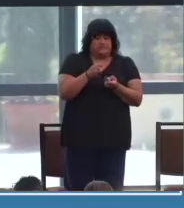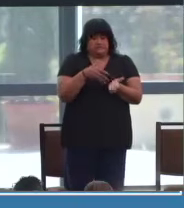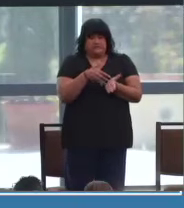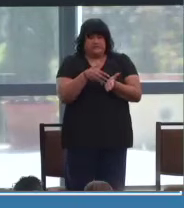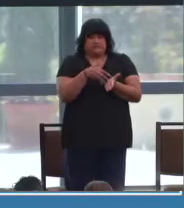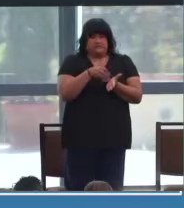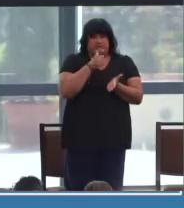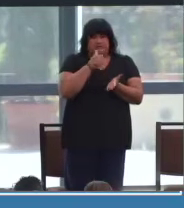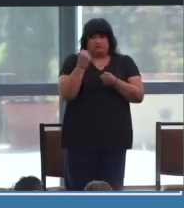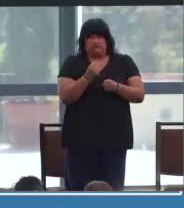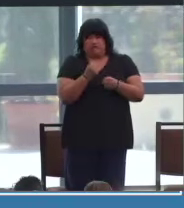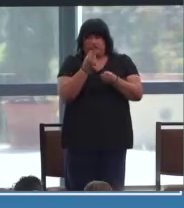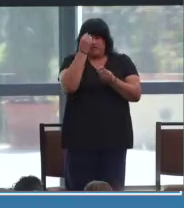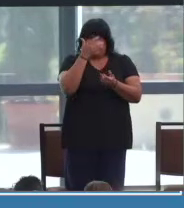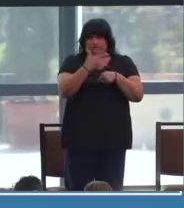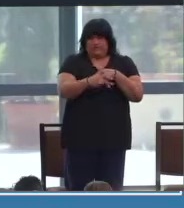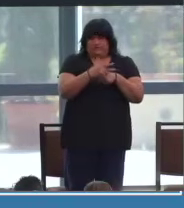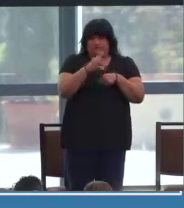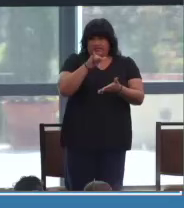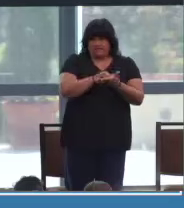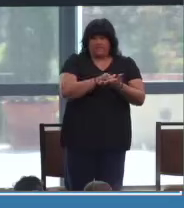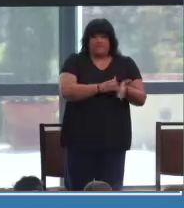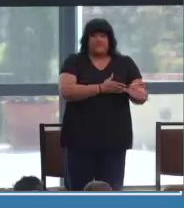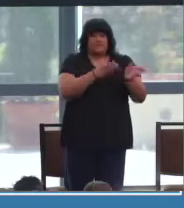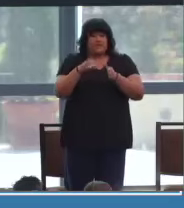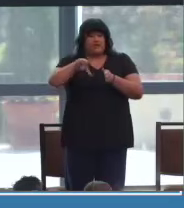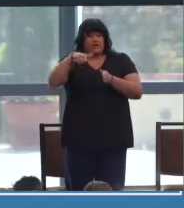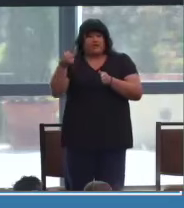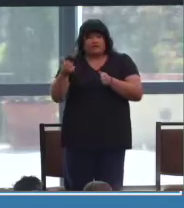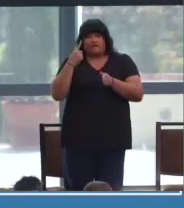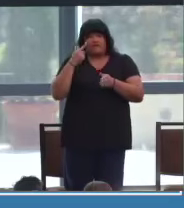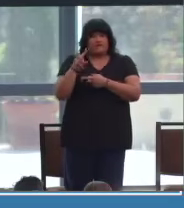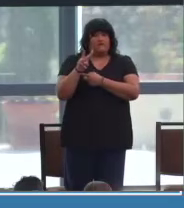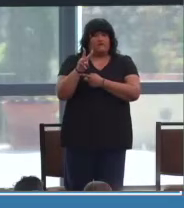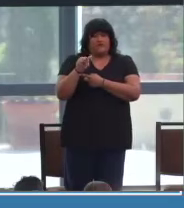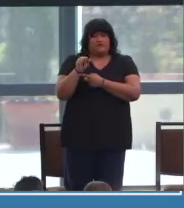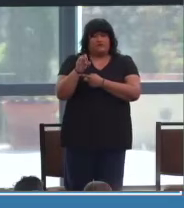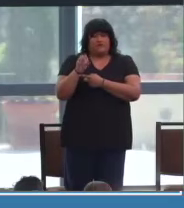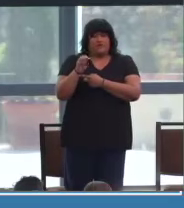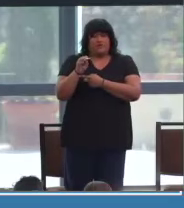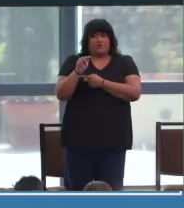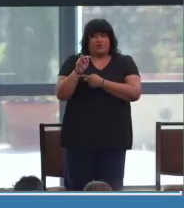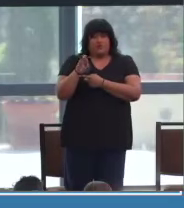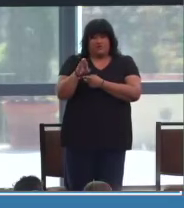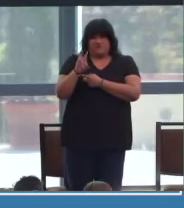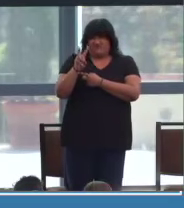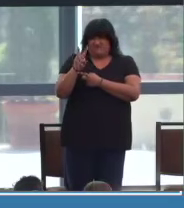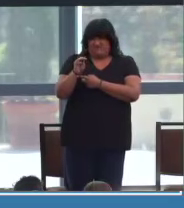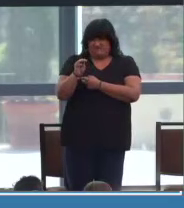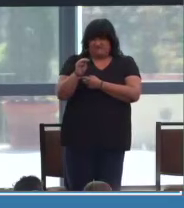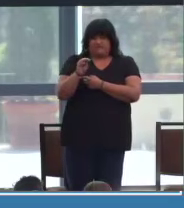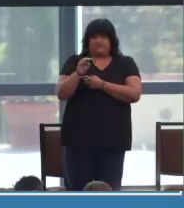newer medications that are more directly targeted for vasomotor symptoms. The neurokinin receptor